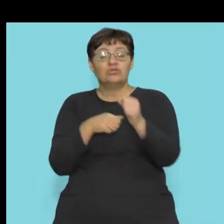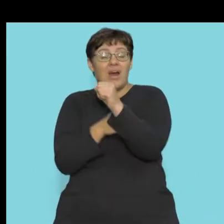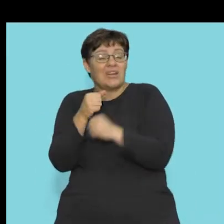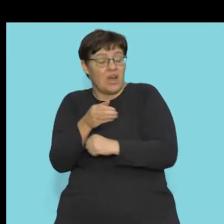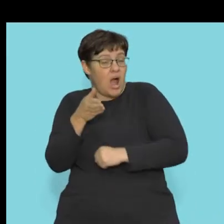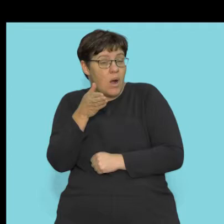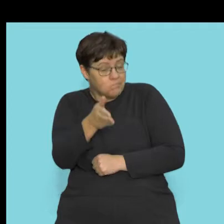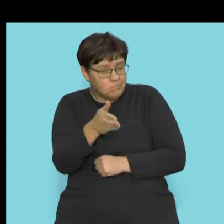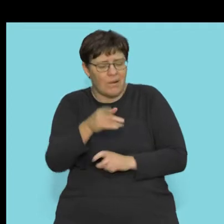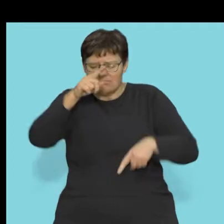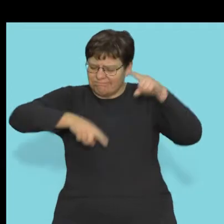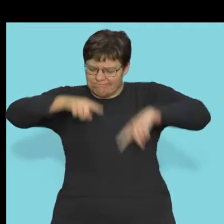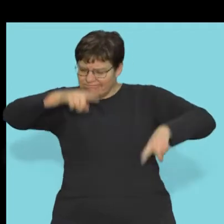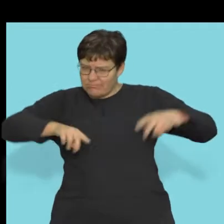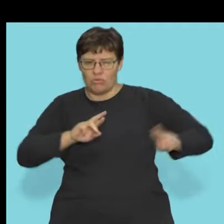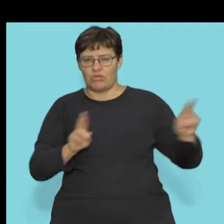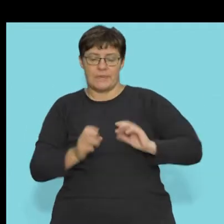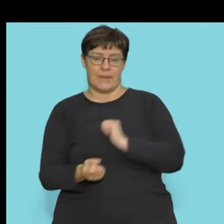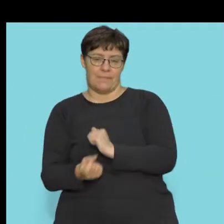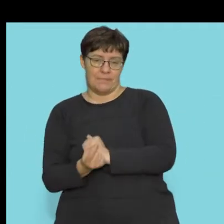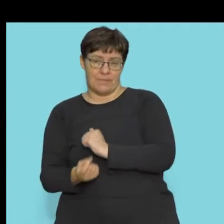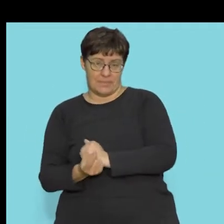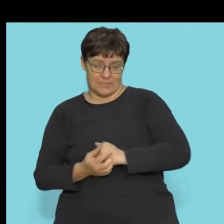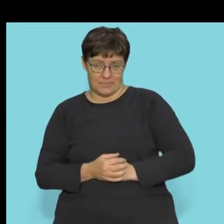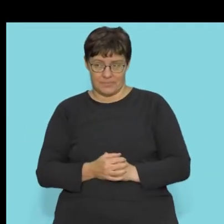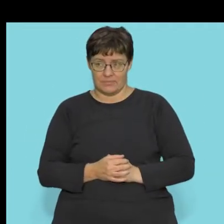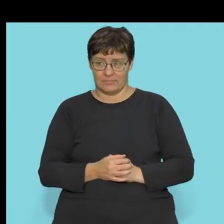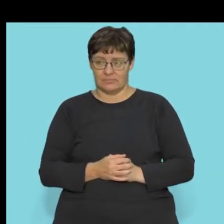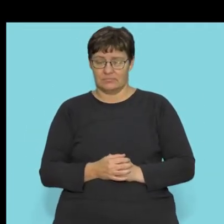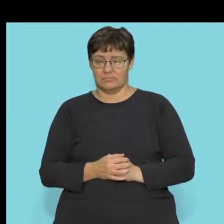is in these structures that various different reactions take place.